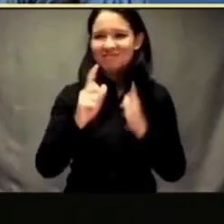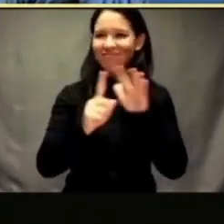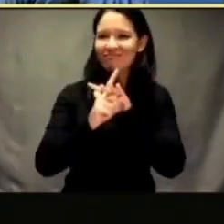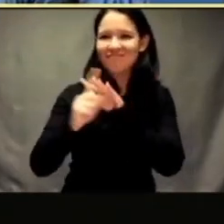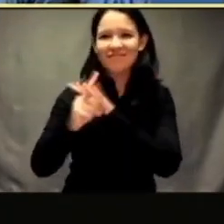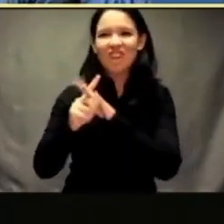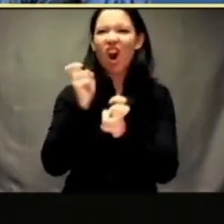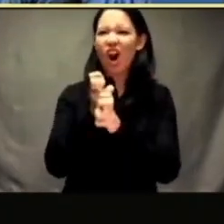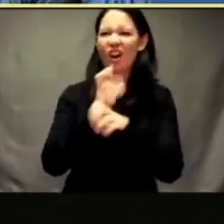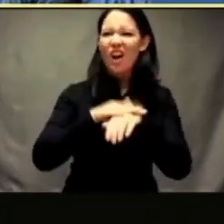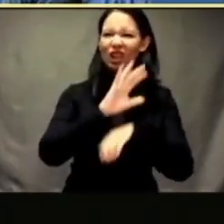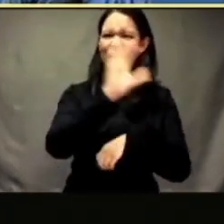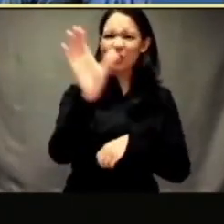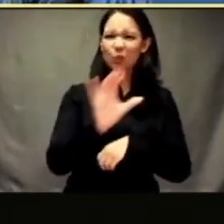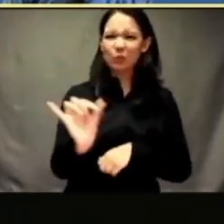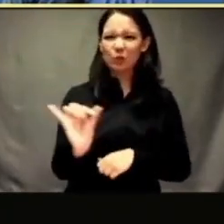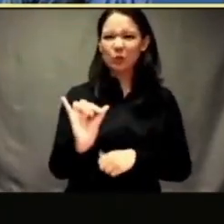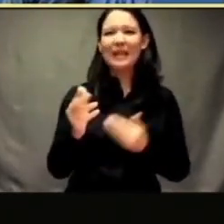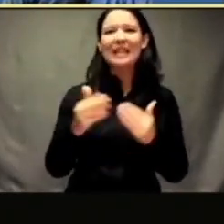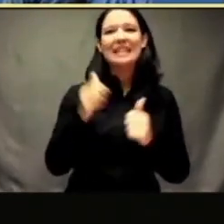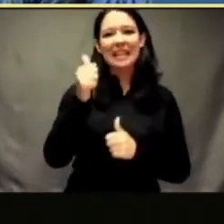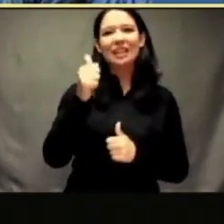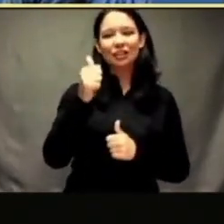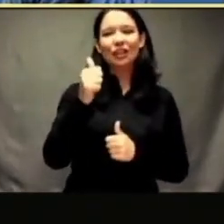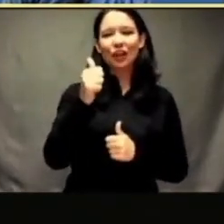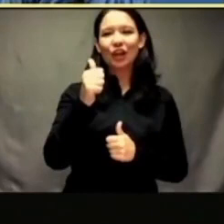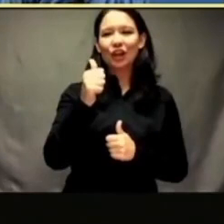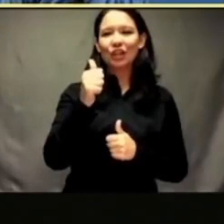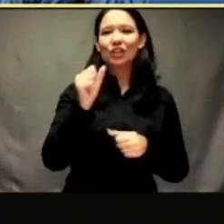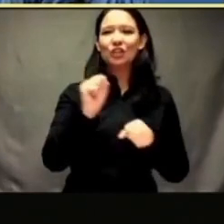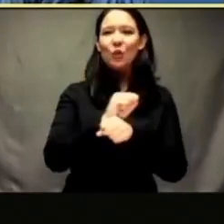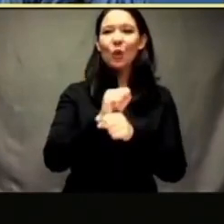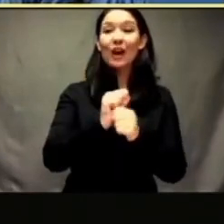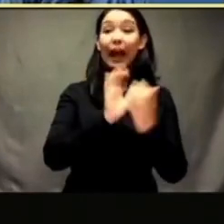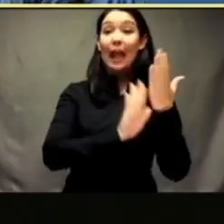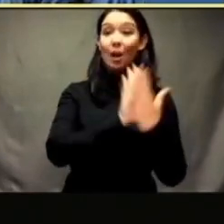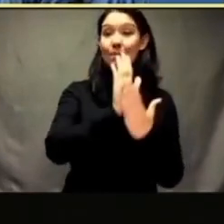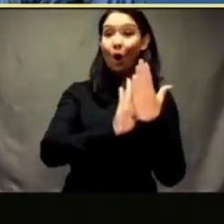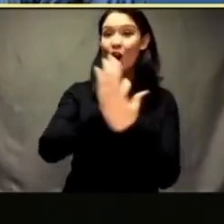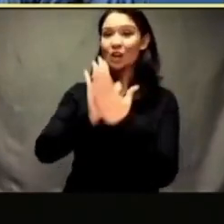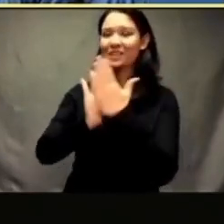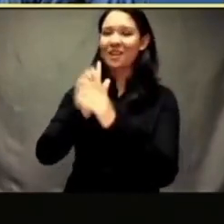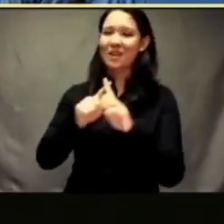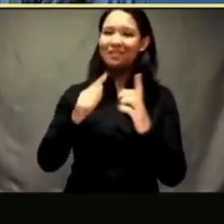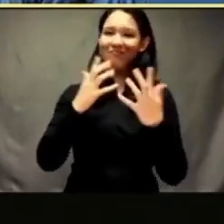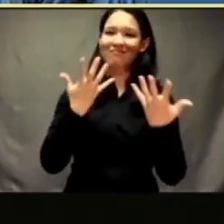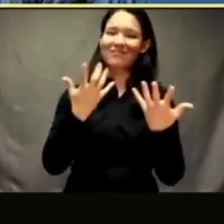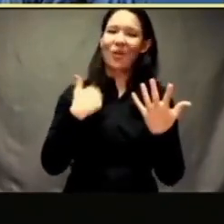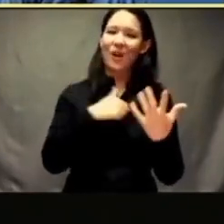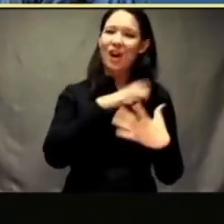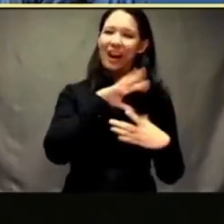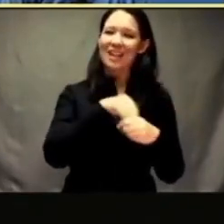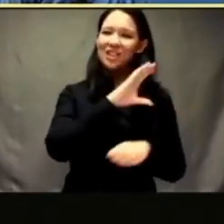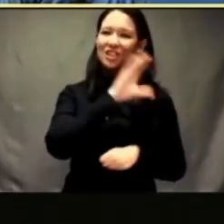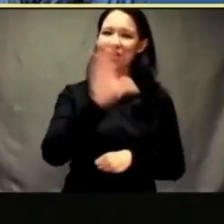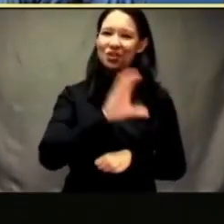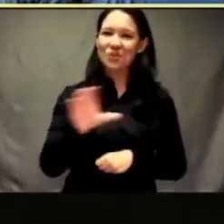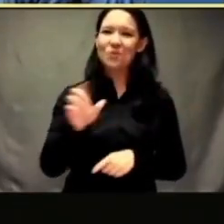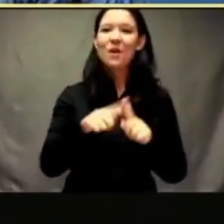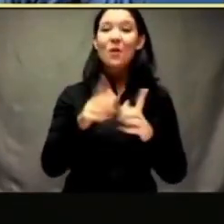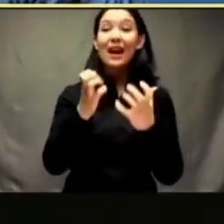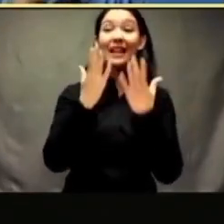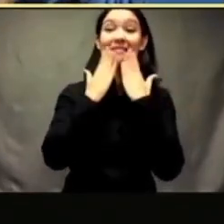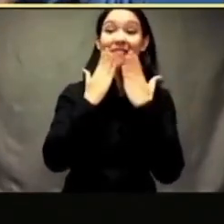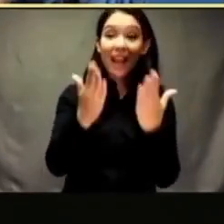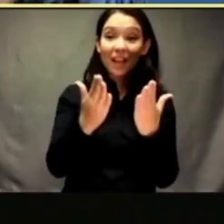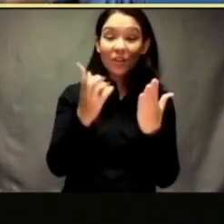Zoom, so it's easier for us to work with you in person. But unfortunately, we're doing this in Zoom. So we just want to thank you for